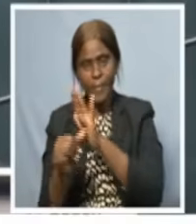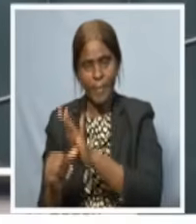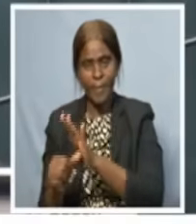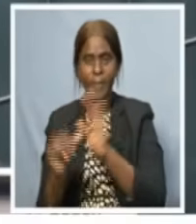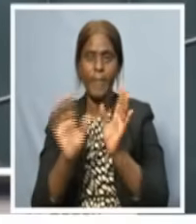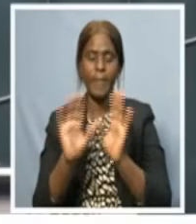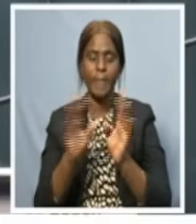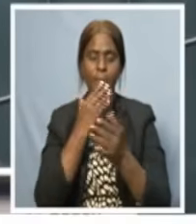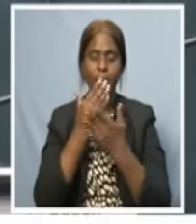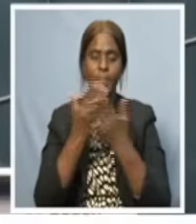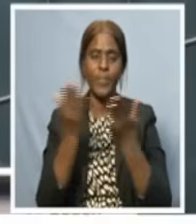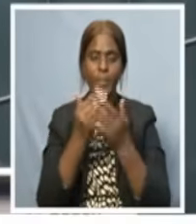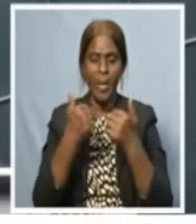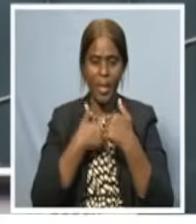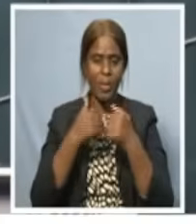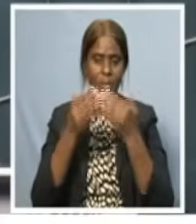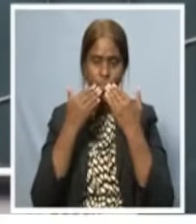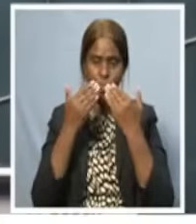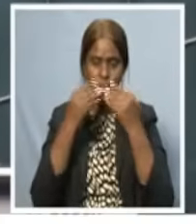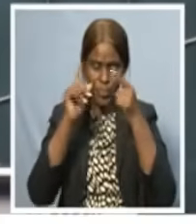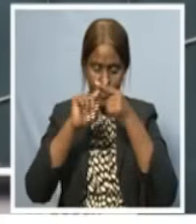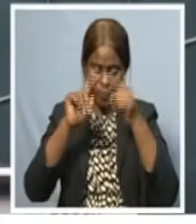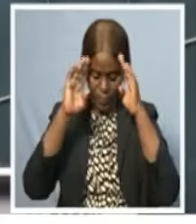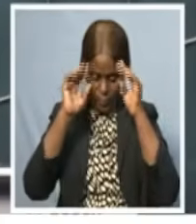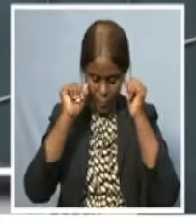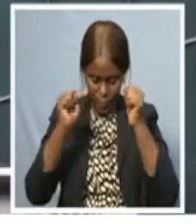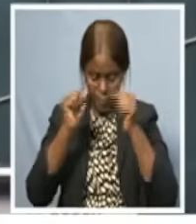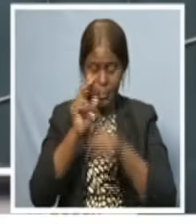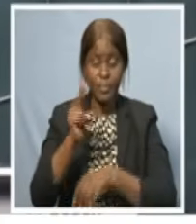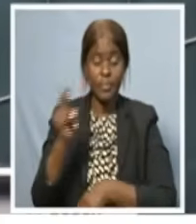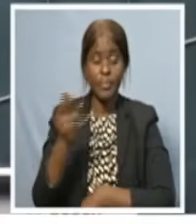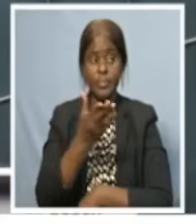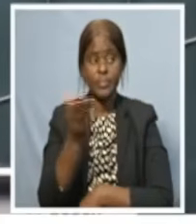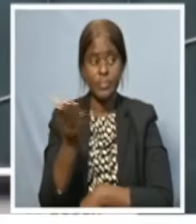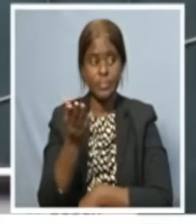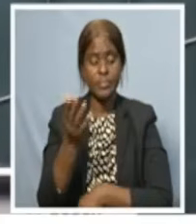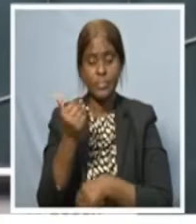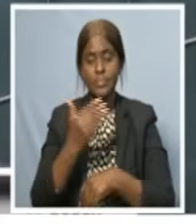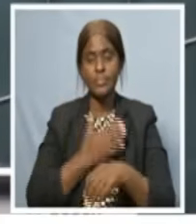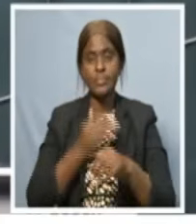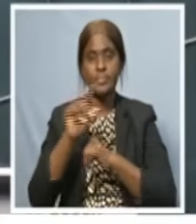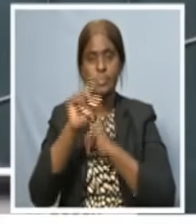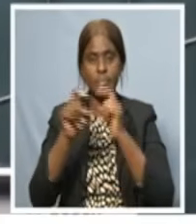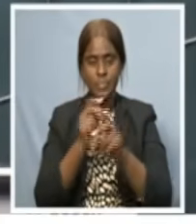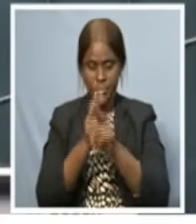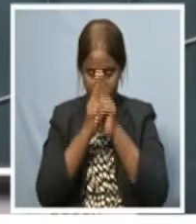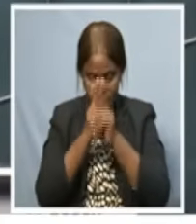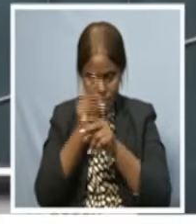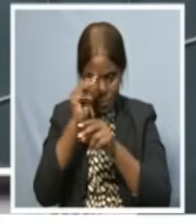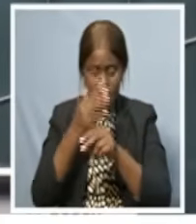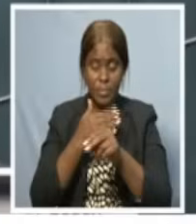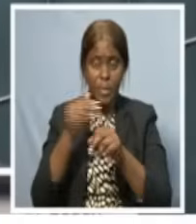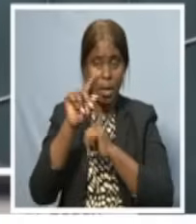propaganda. We are very grateful to President Hakainde Hichilema. My question, Honorable